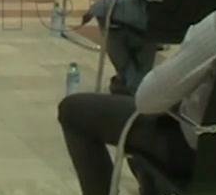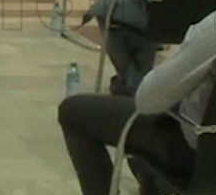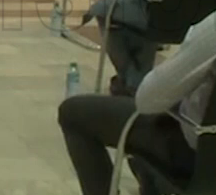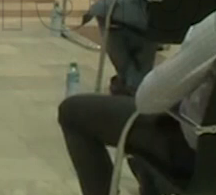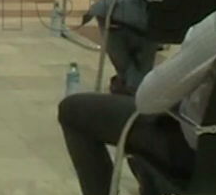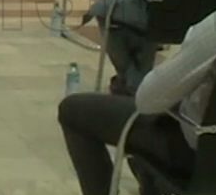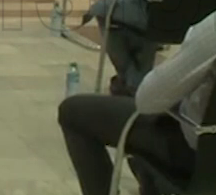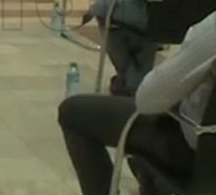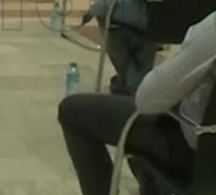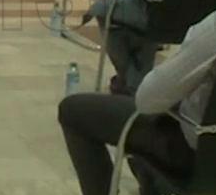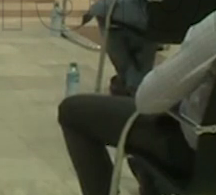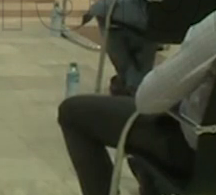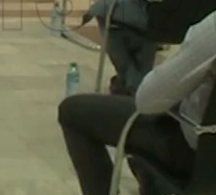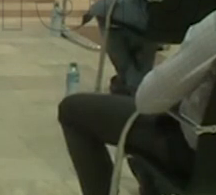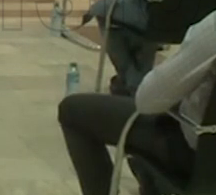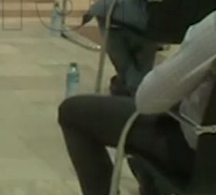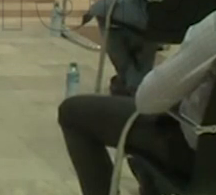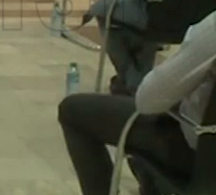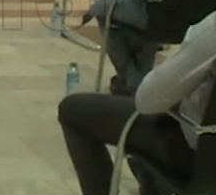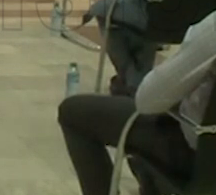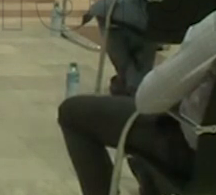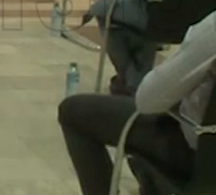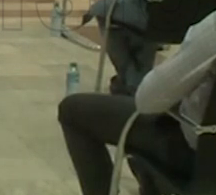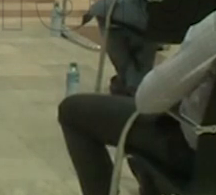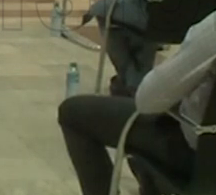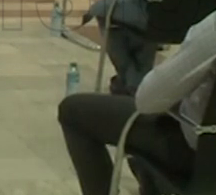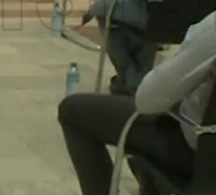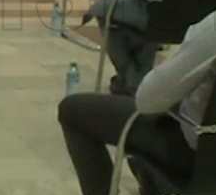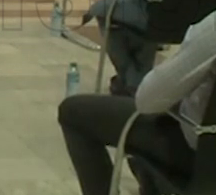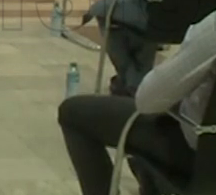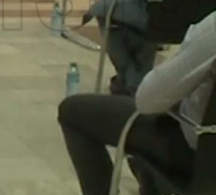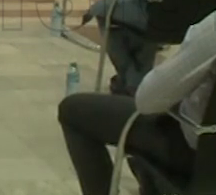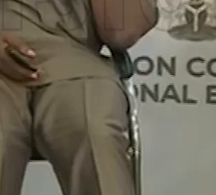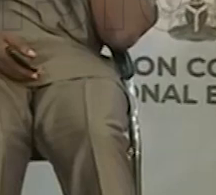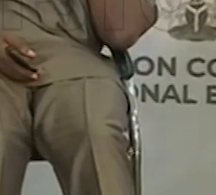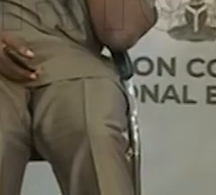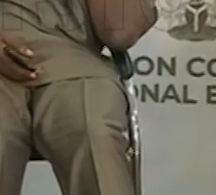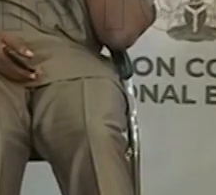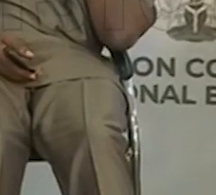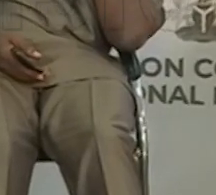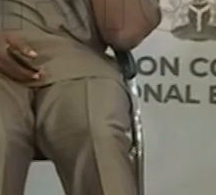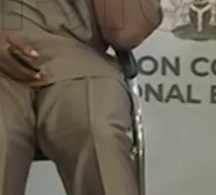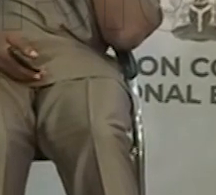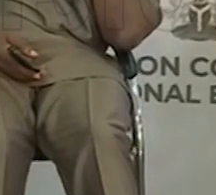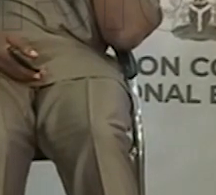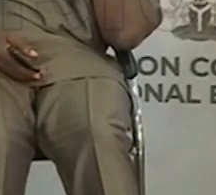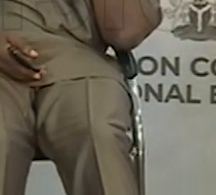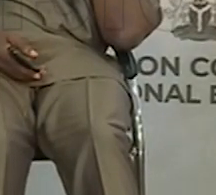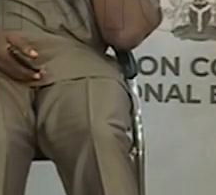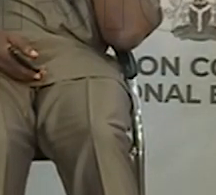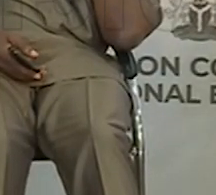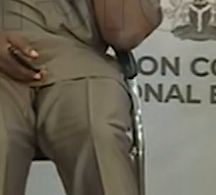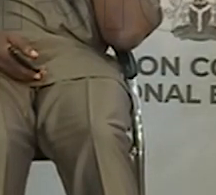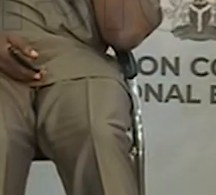Ni ipinle Ogun isele kan sele nibe debi wi pe arakunrin yi won ni pe ko